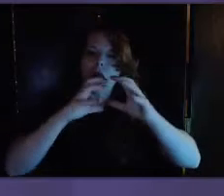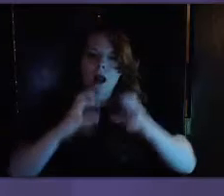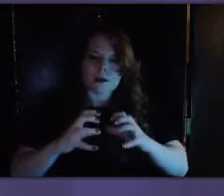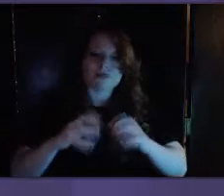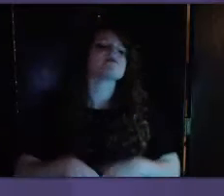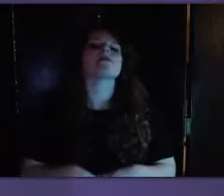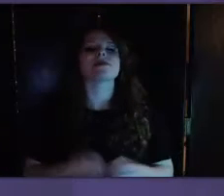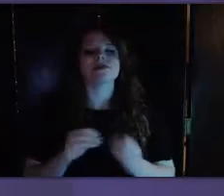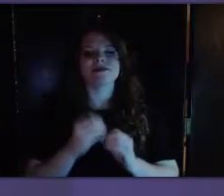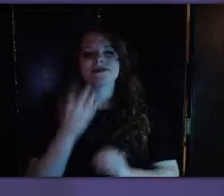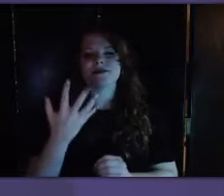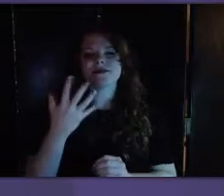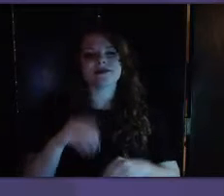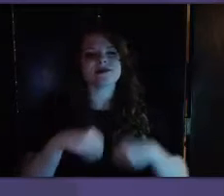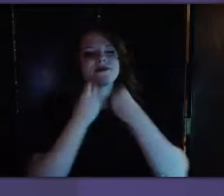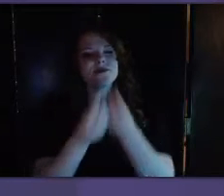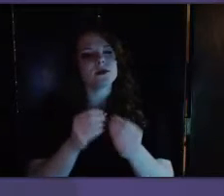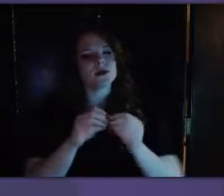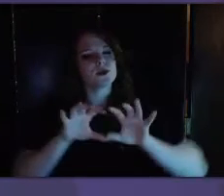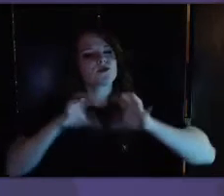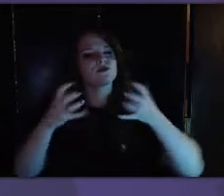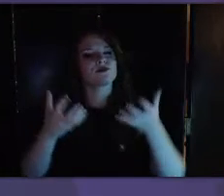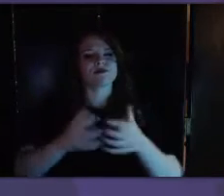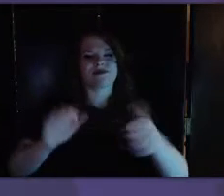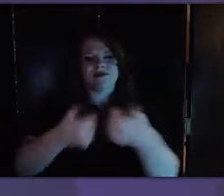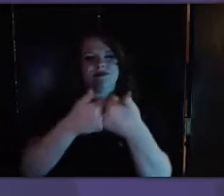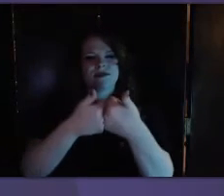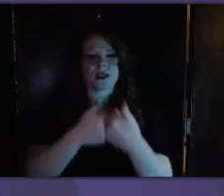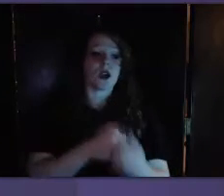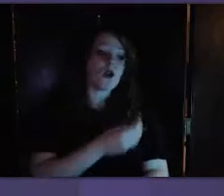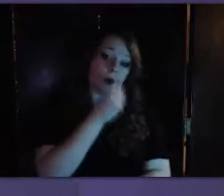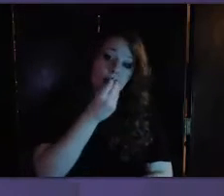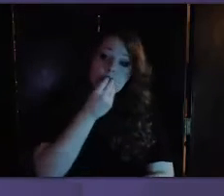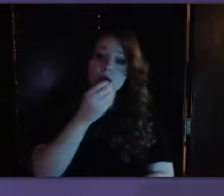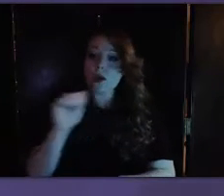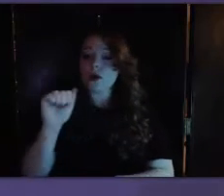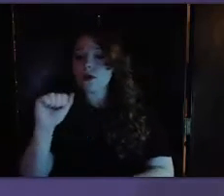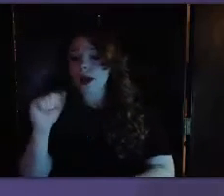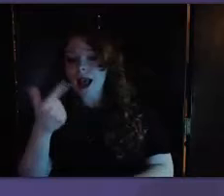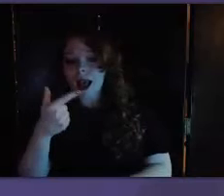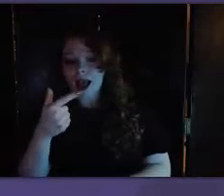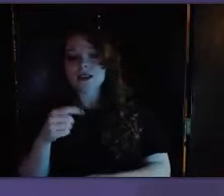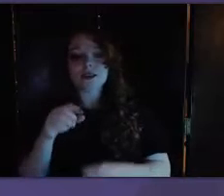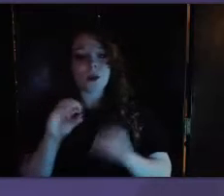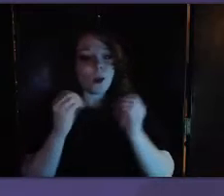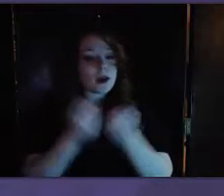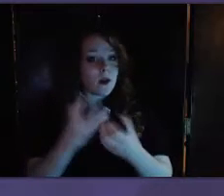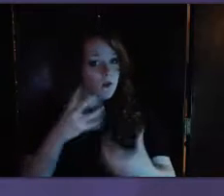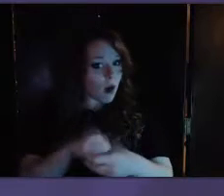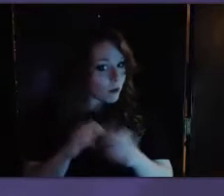quiz. Question 5 offers a global challenge. The Food and Agriculture Organization is part of